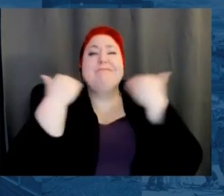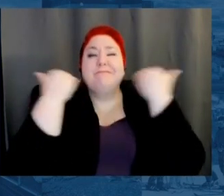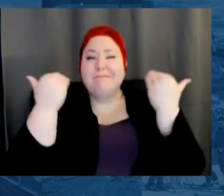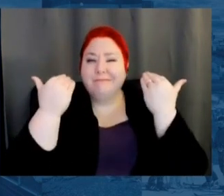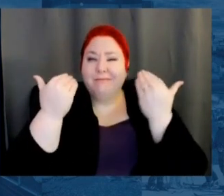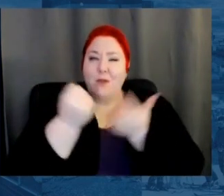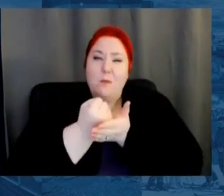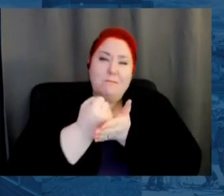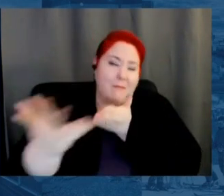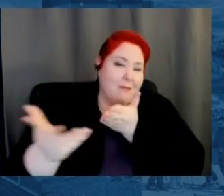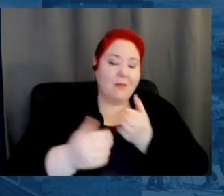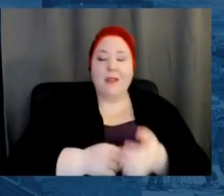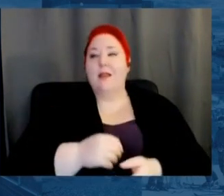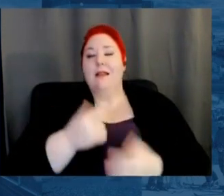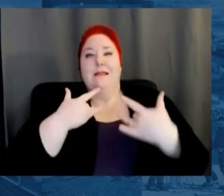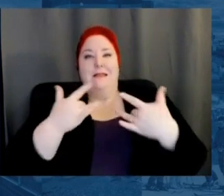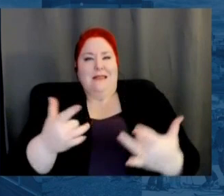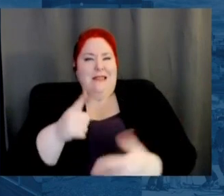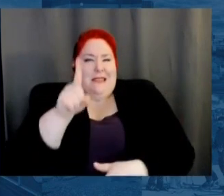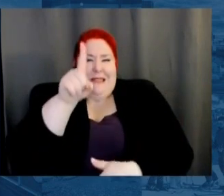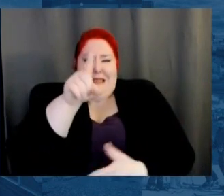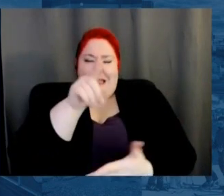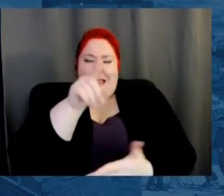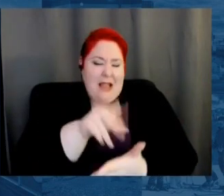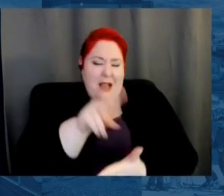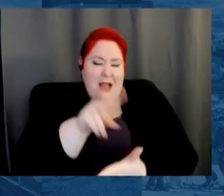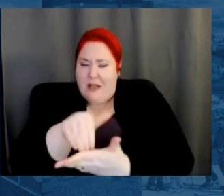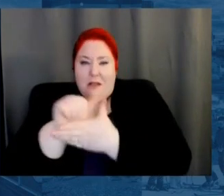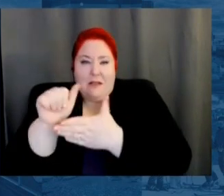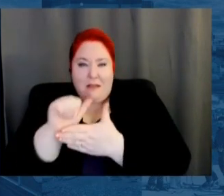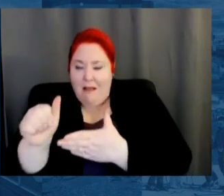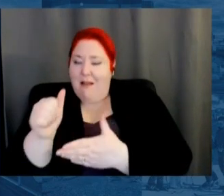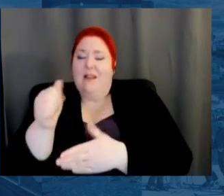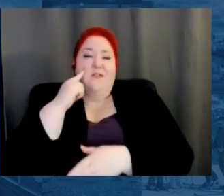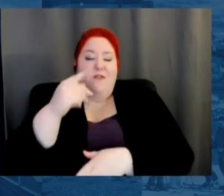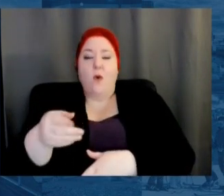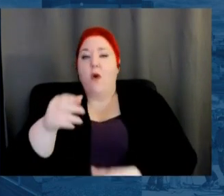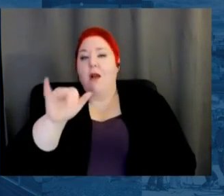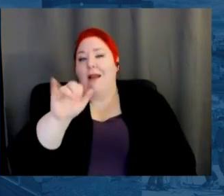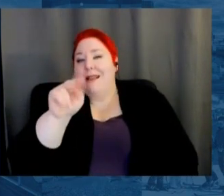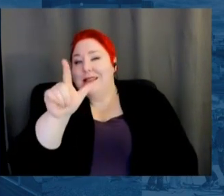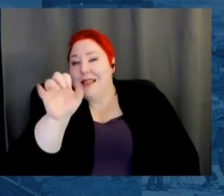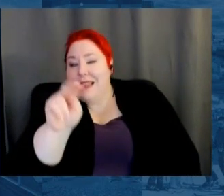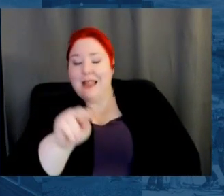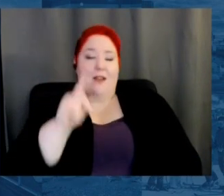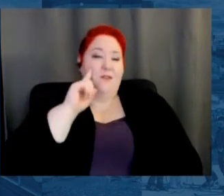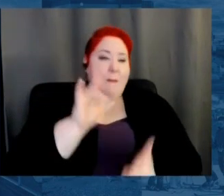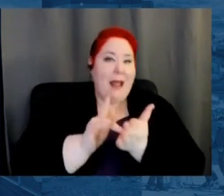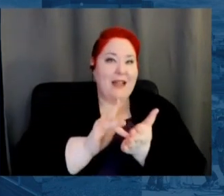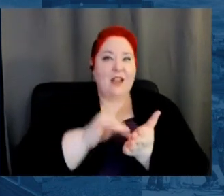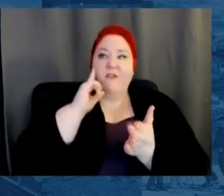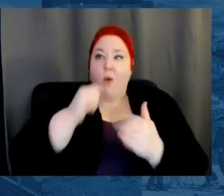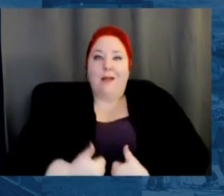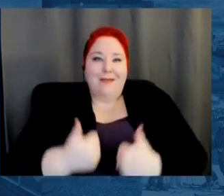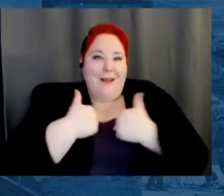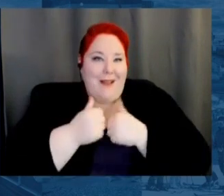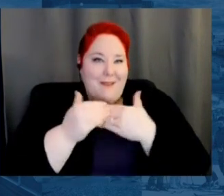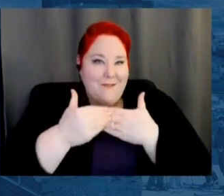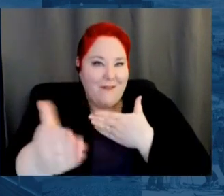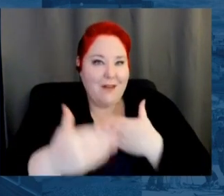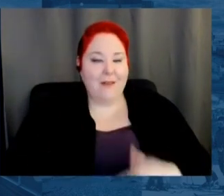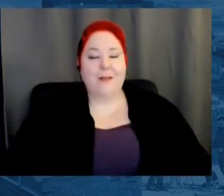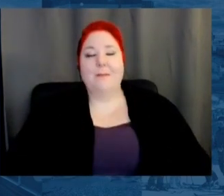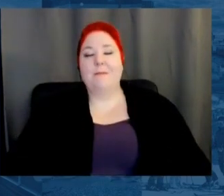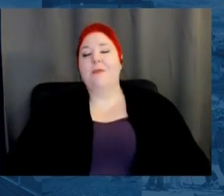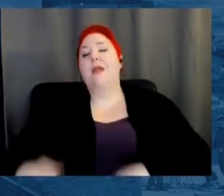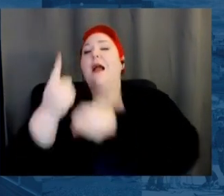dollars in out-of-pocket expenses every year for medications and insulin just to keep them alive. Now, last year we signed a number of laws